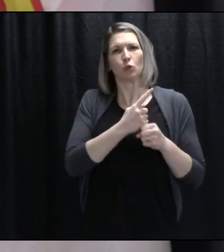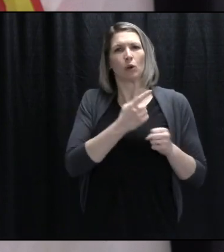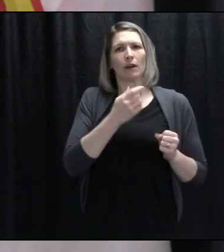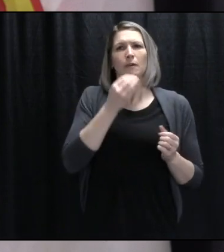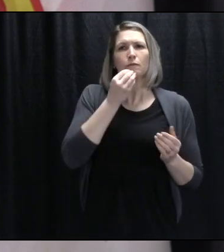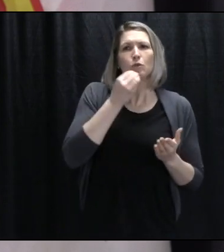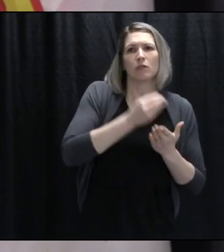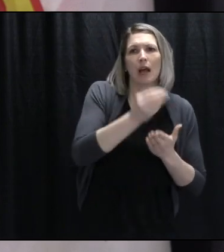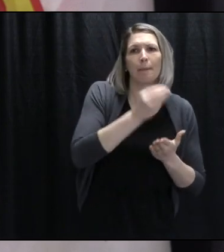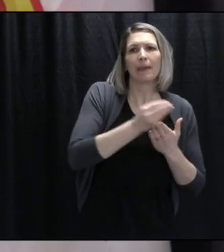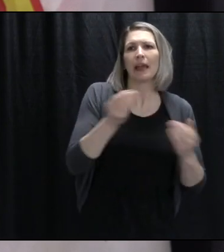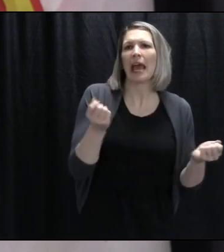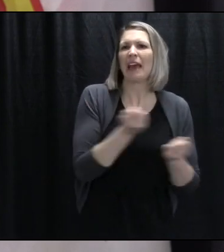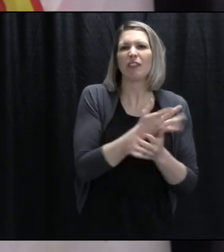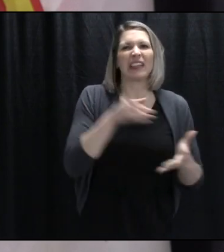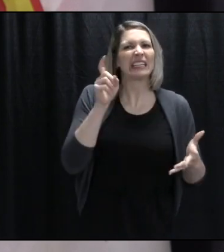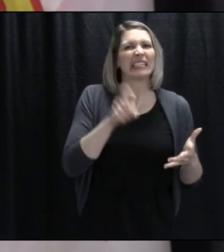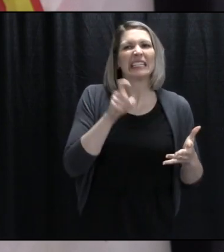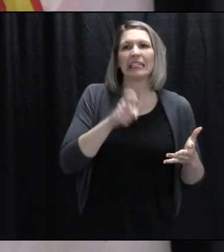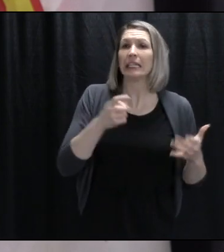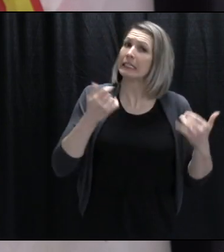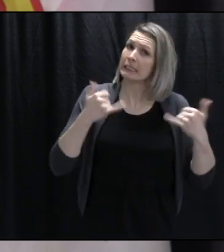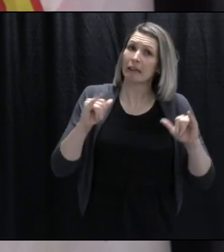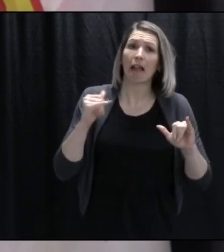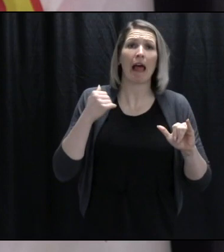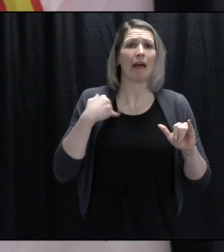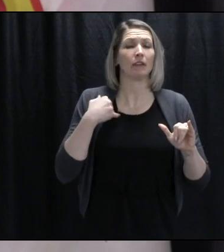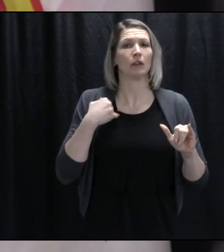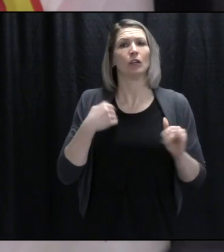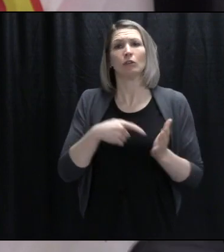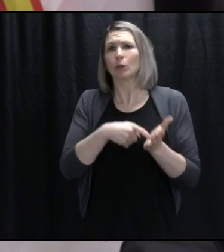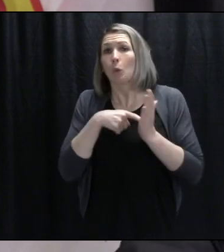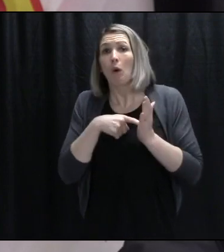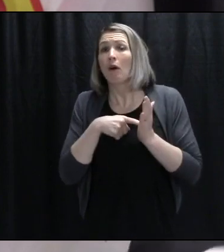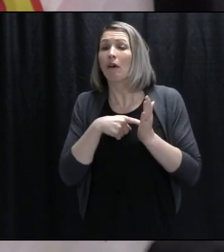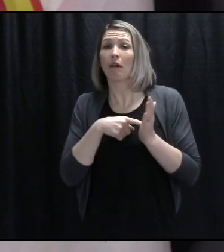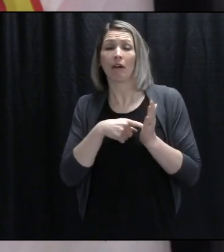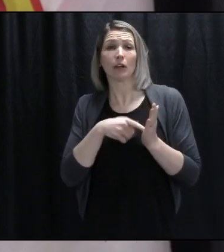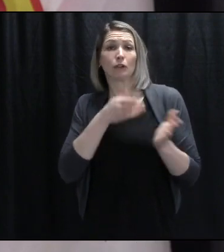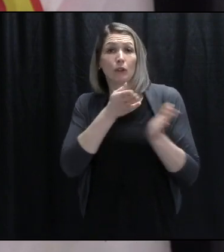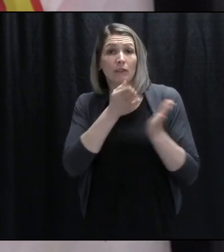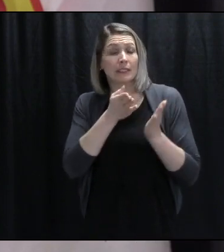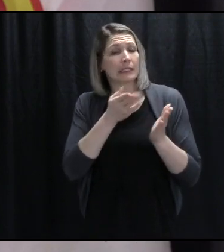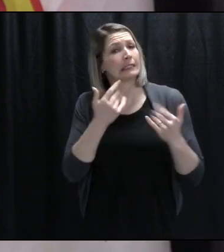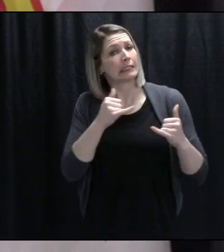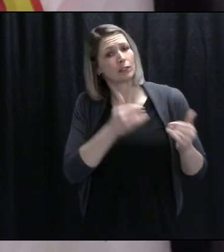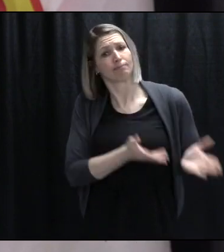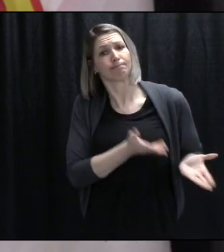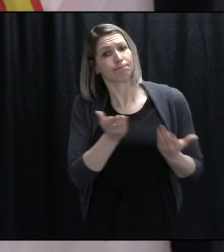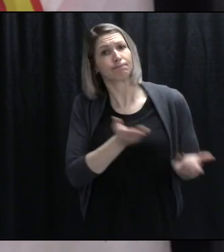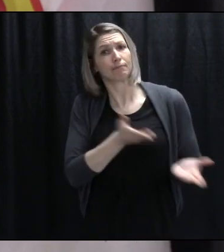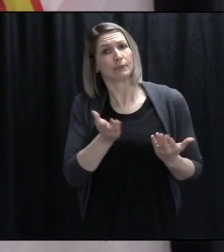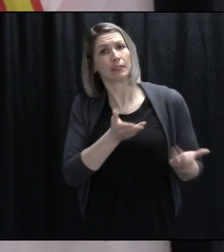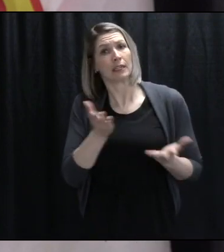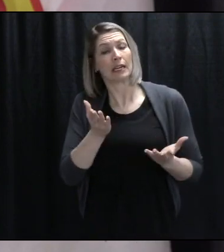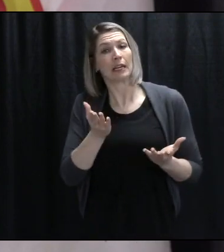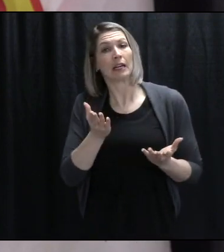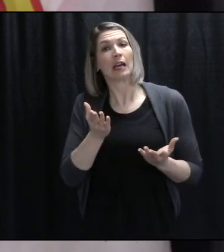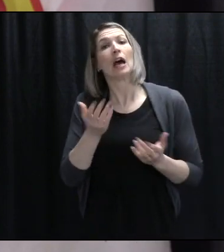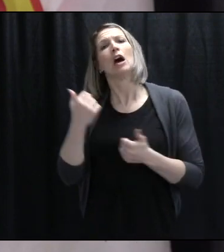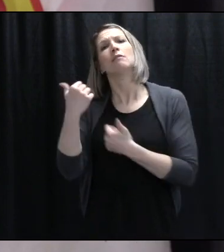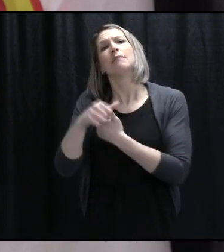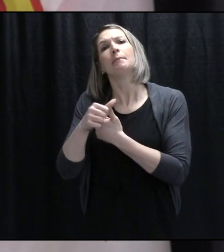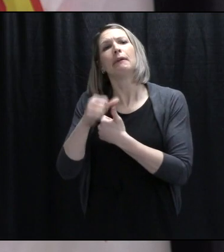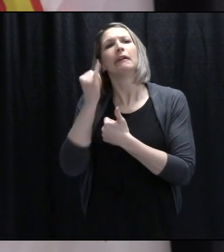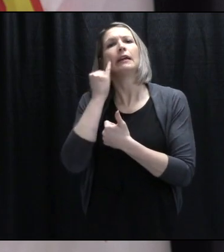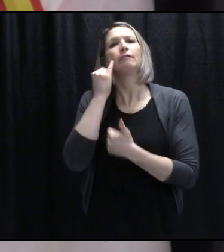has already stated that every person coming into the province must self-isolate for 14 days. In addition, only